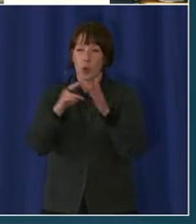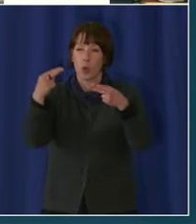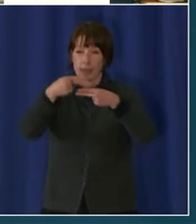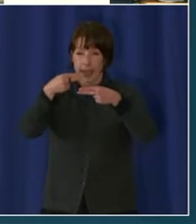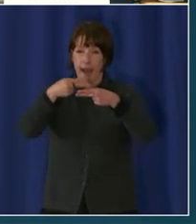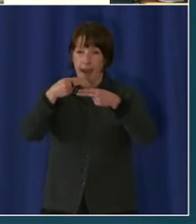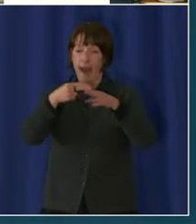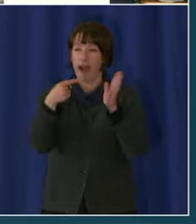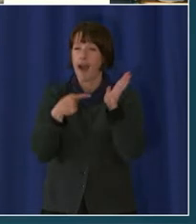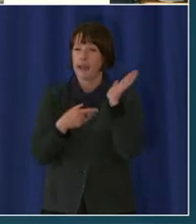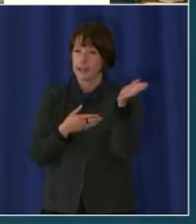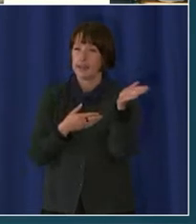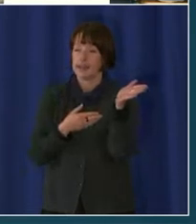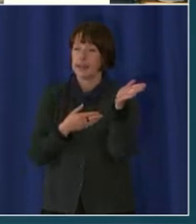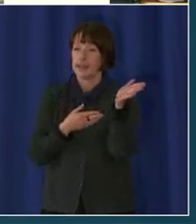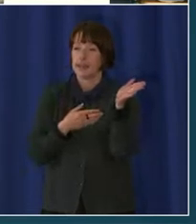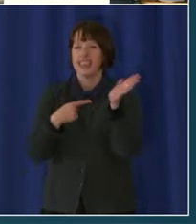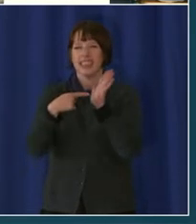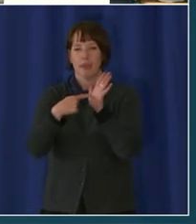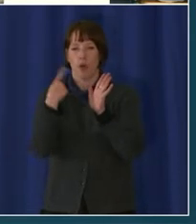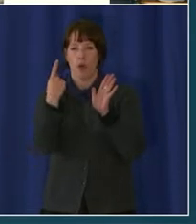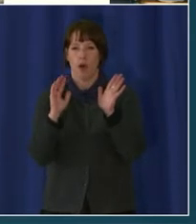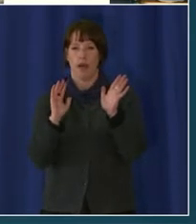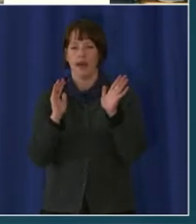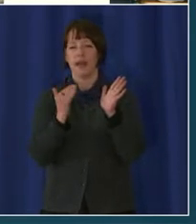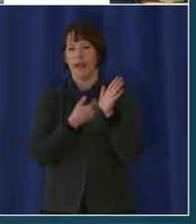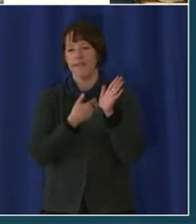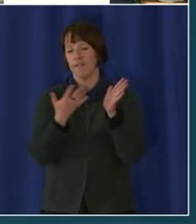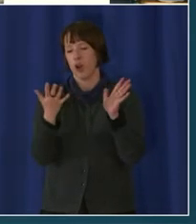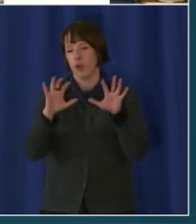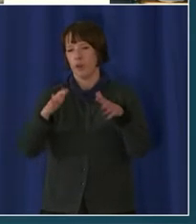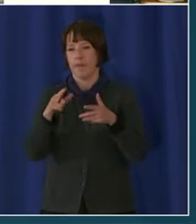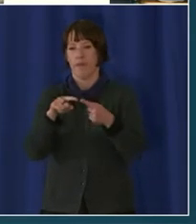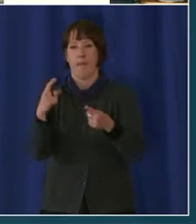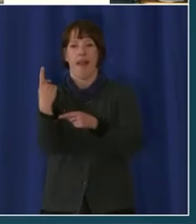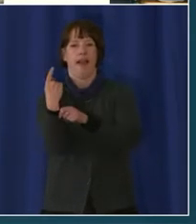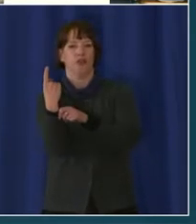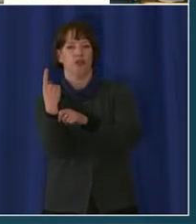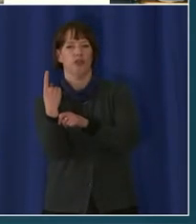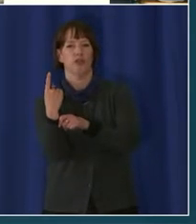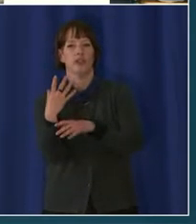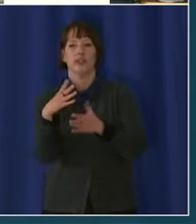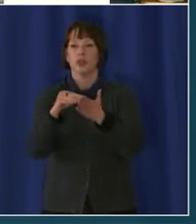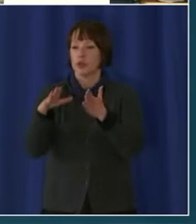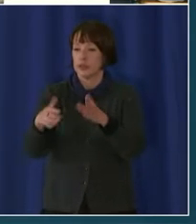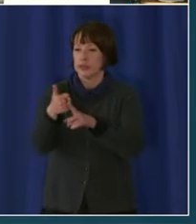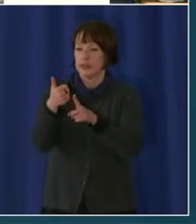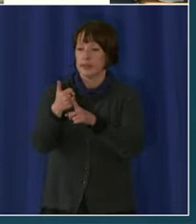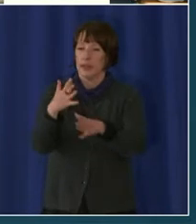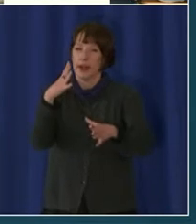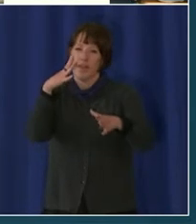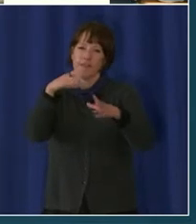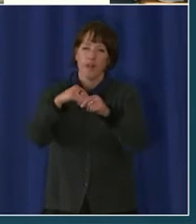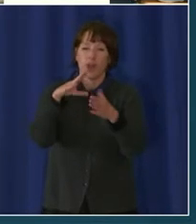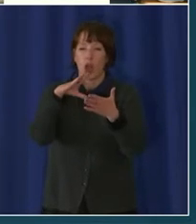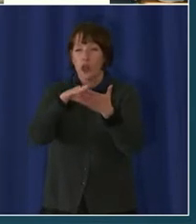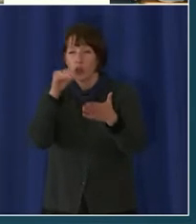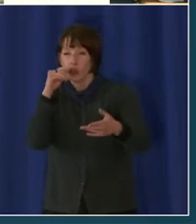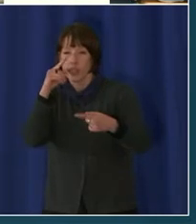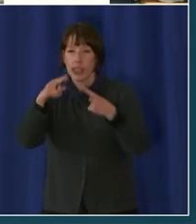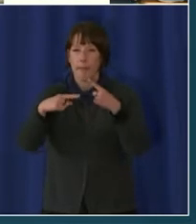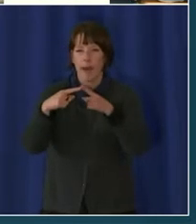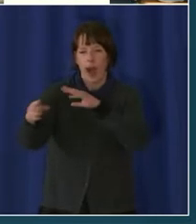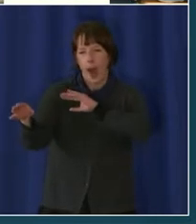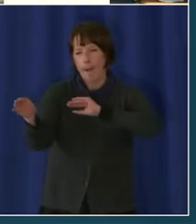the slide is an example of one of our units from last year where students are engaging in learning